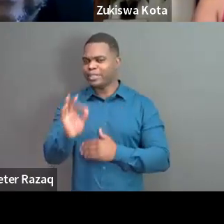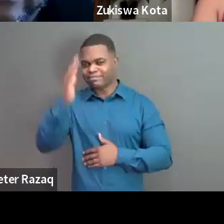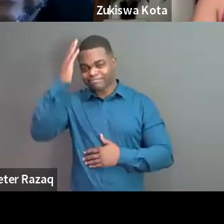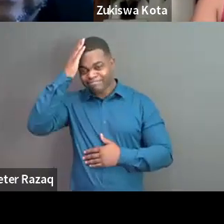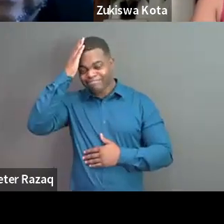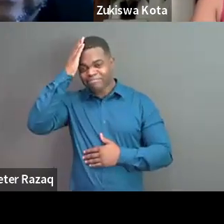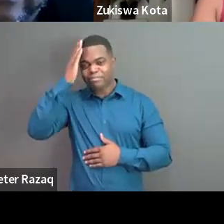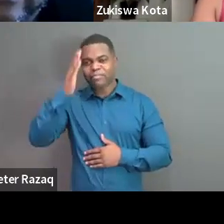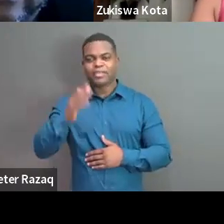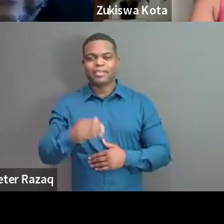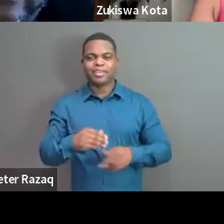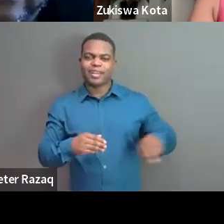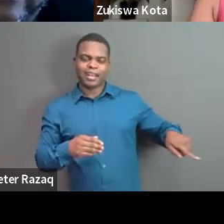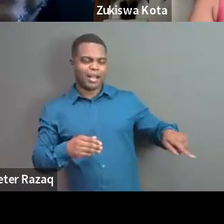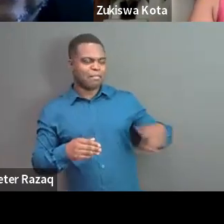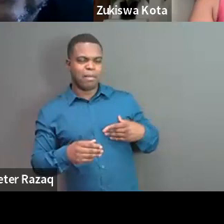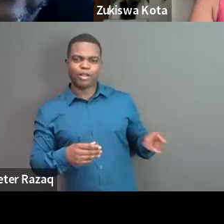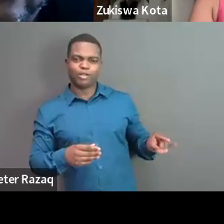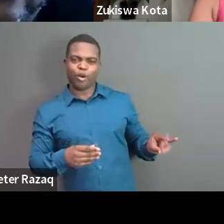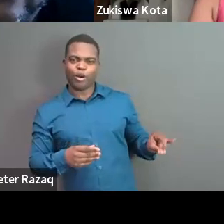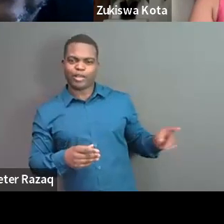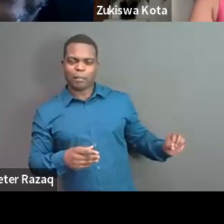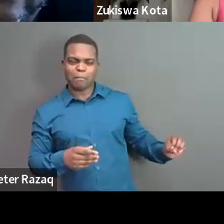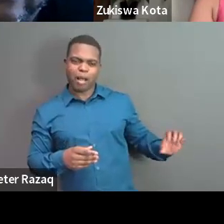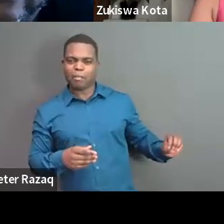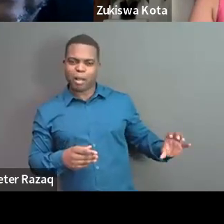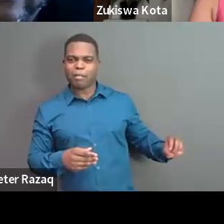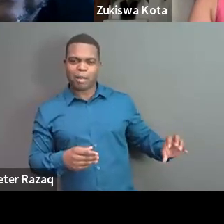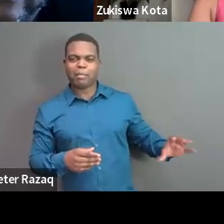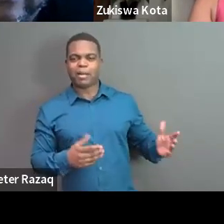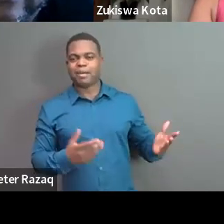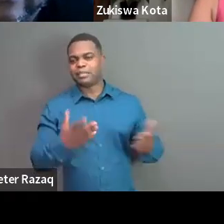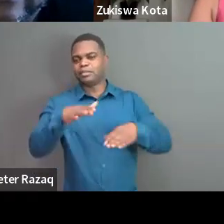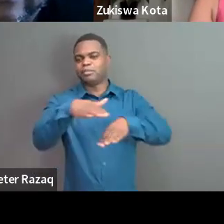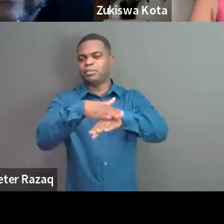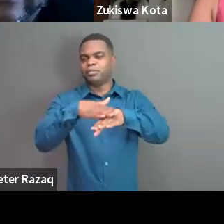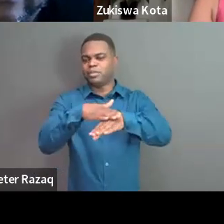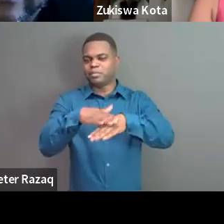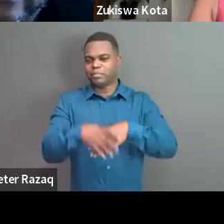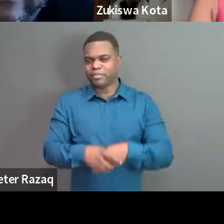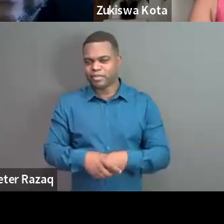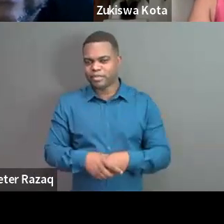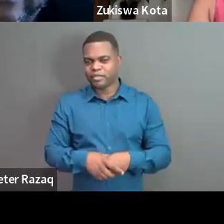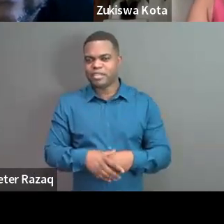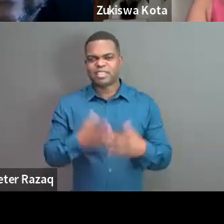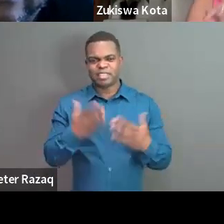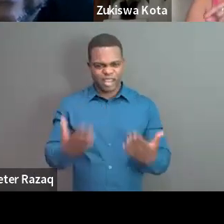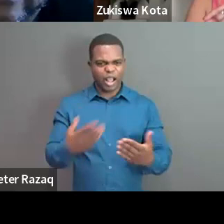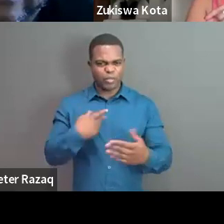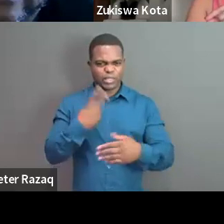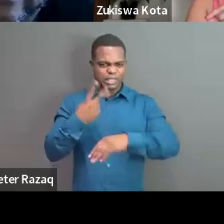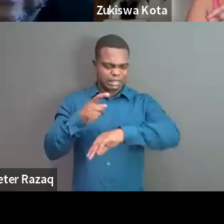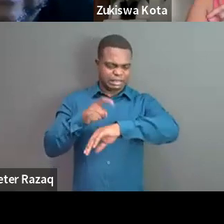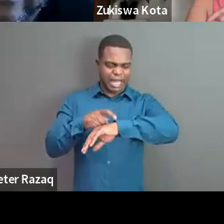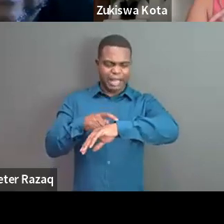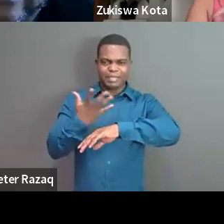not much time before we wrap up, but I really wanted also just to say that perhaps some of the questions that